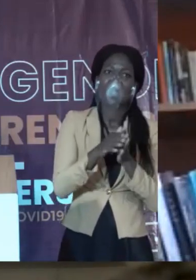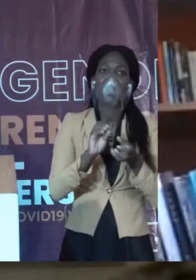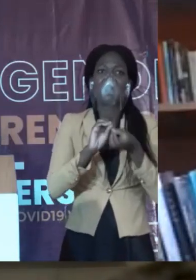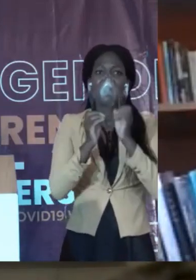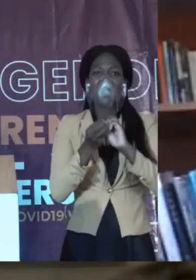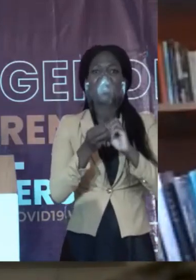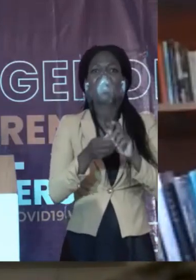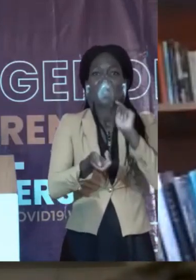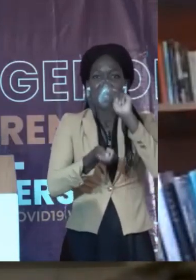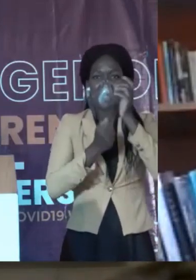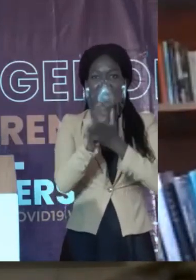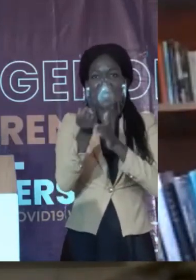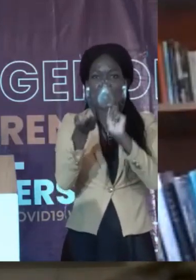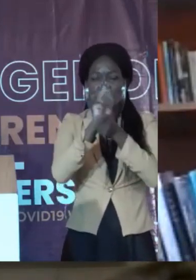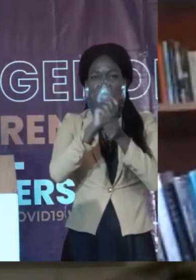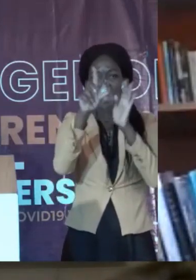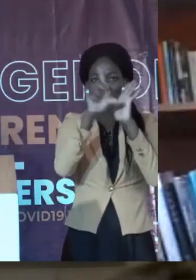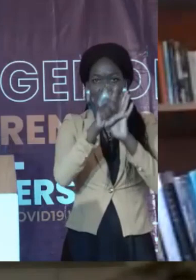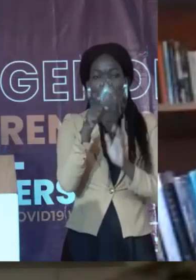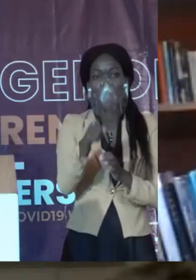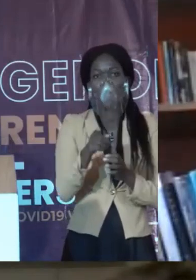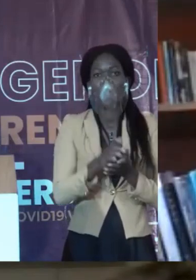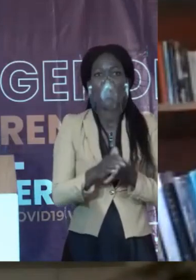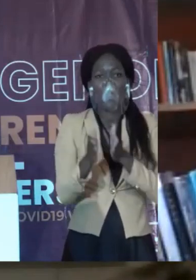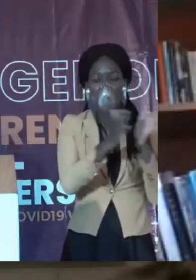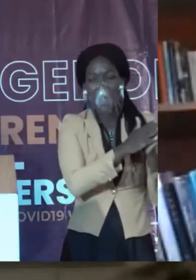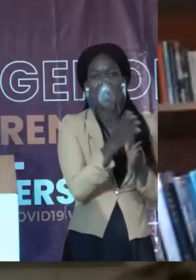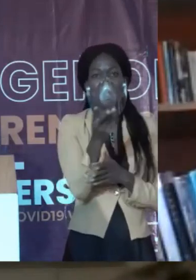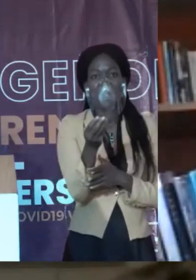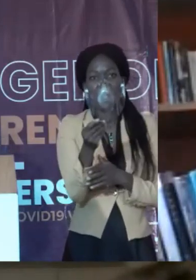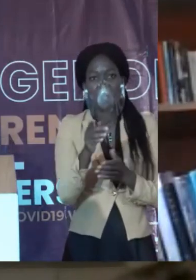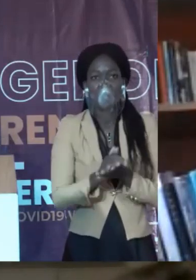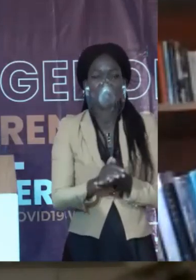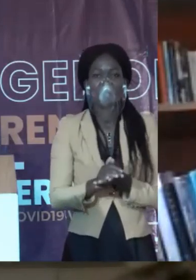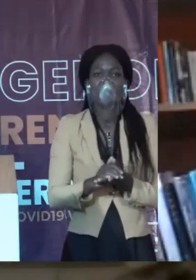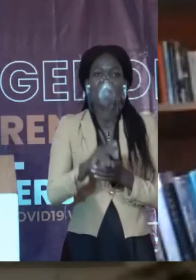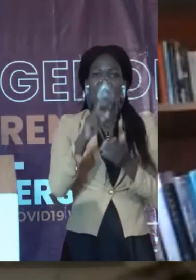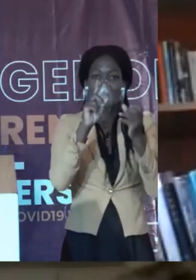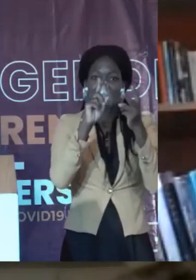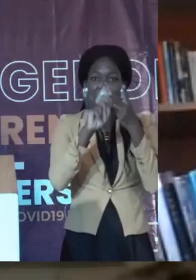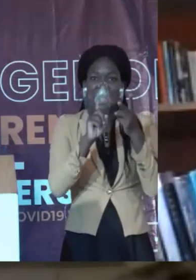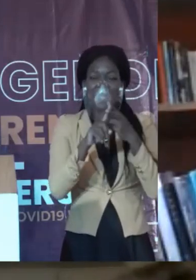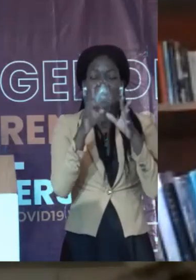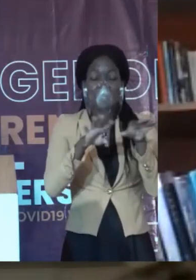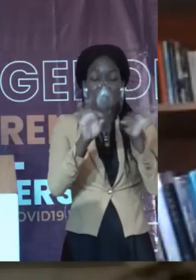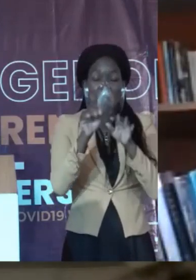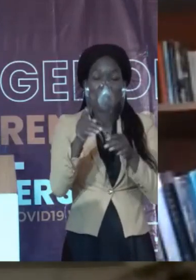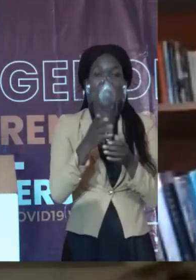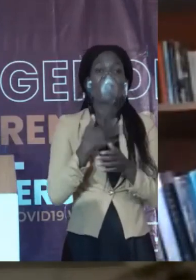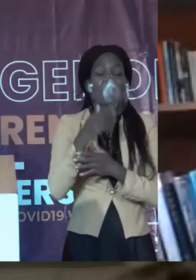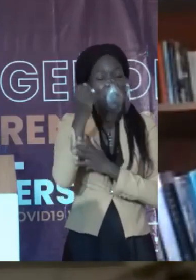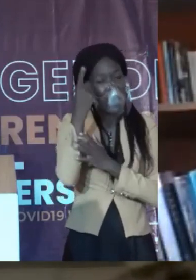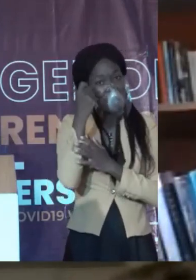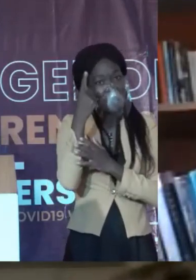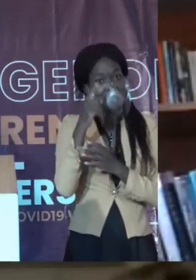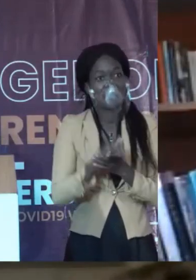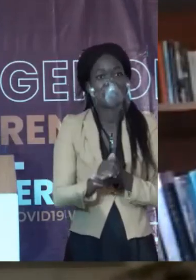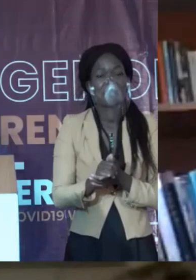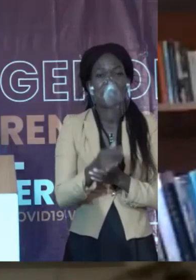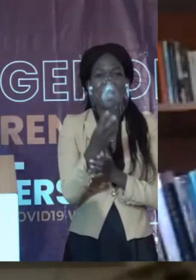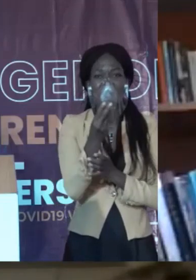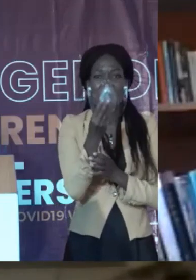financial sector. Secondly, it's very important that we understand that